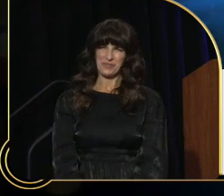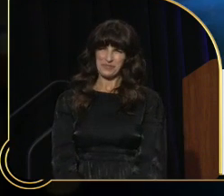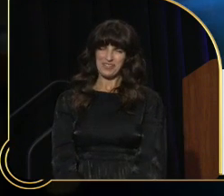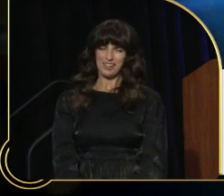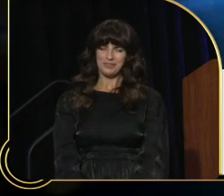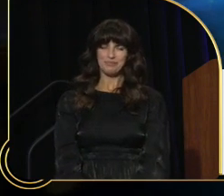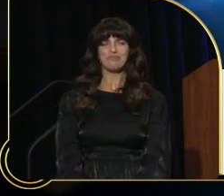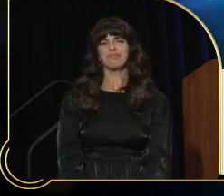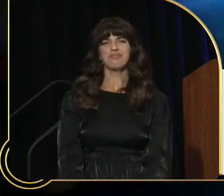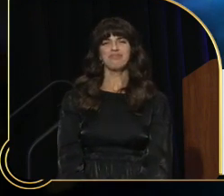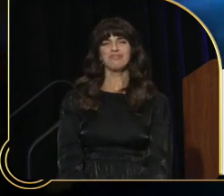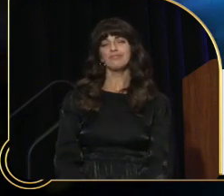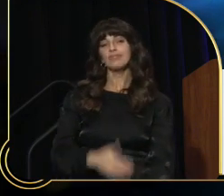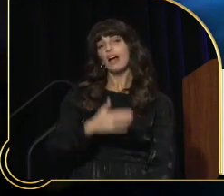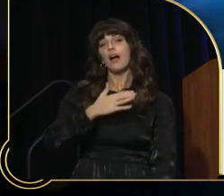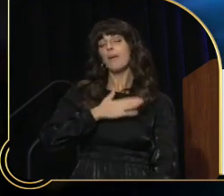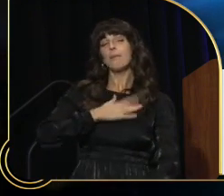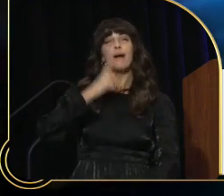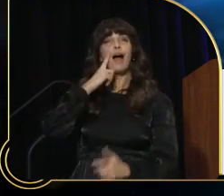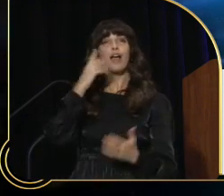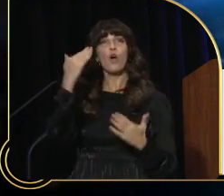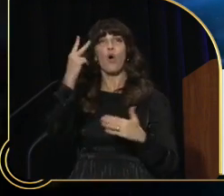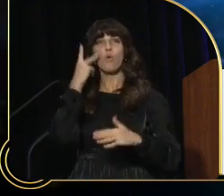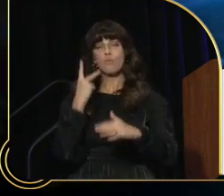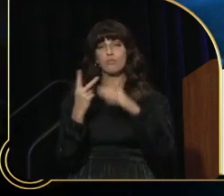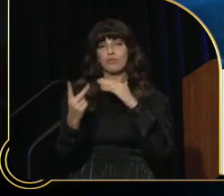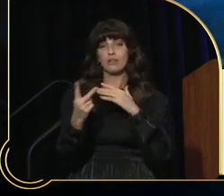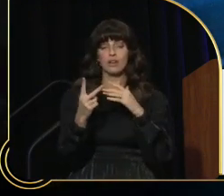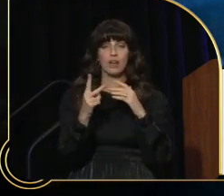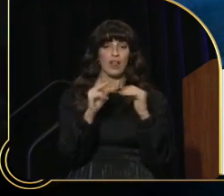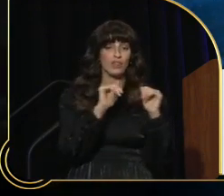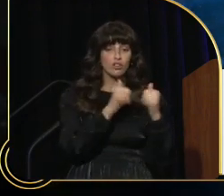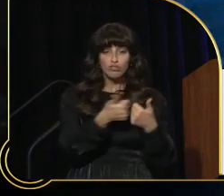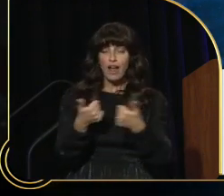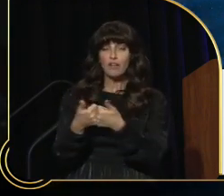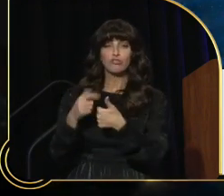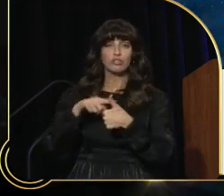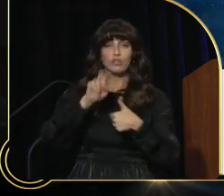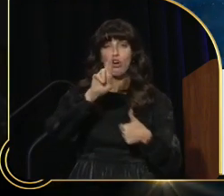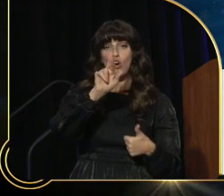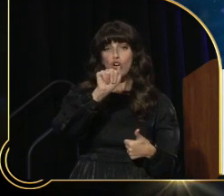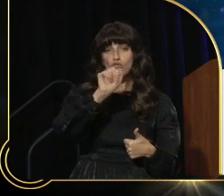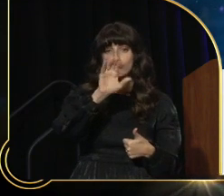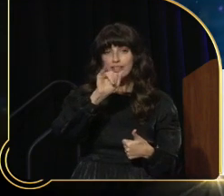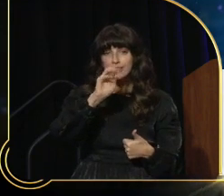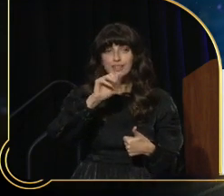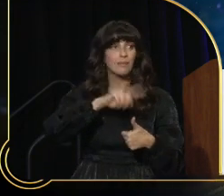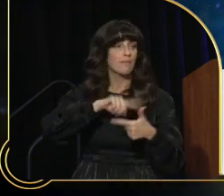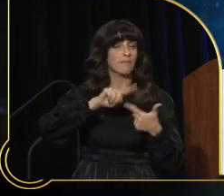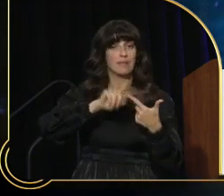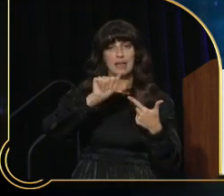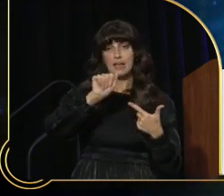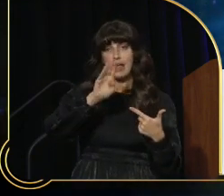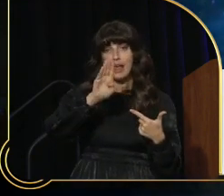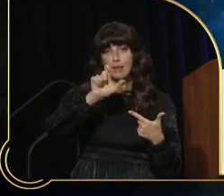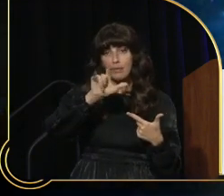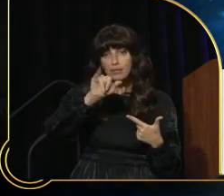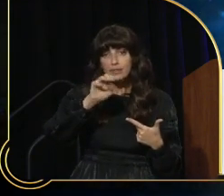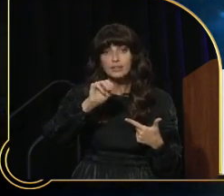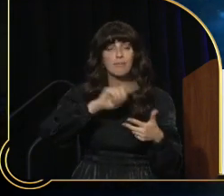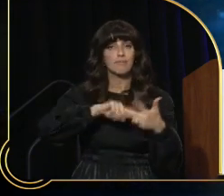99, my hope is that the challenges of racism, ableism, gun violence,